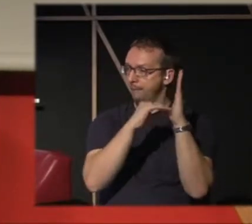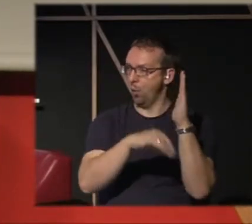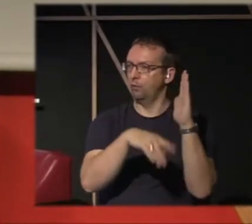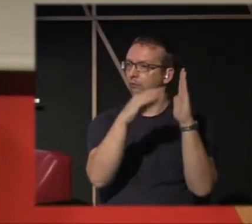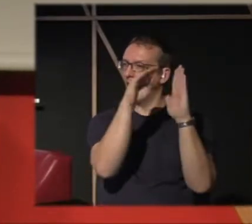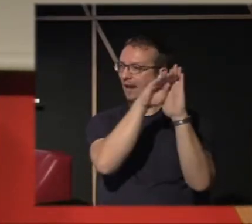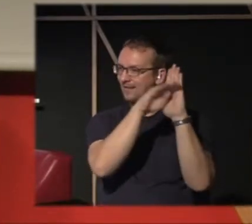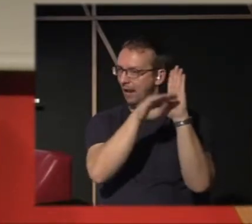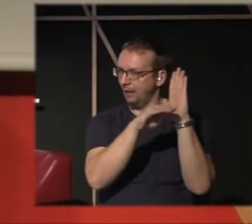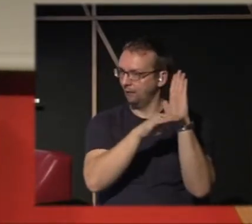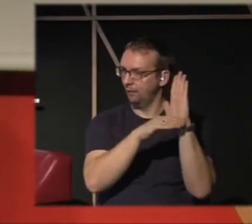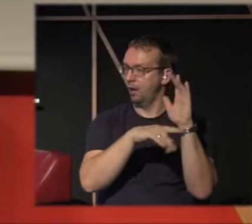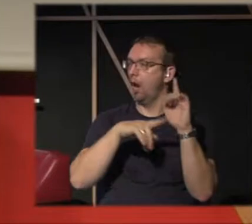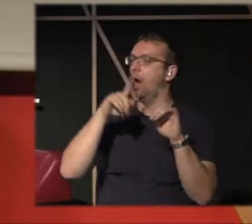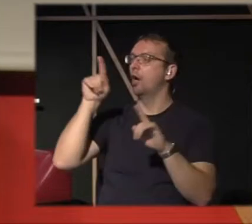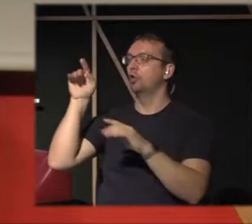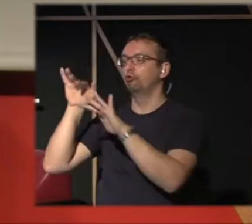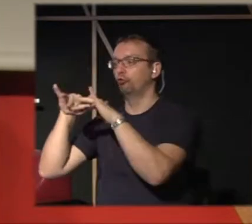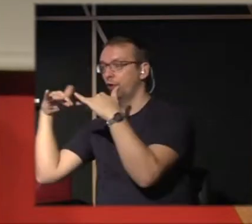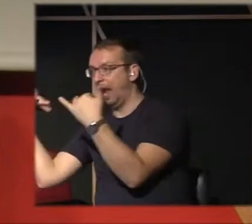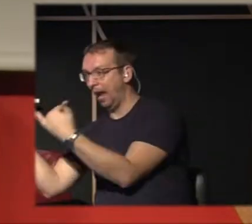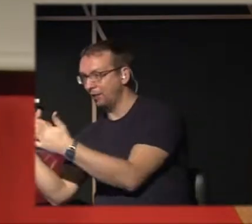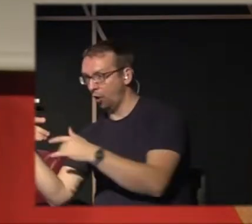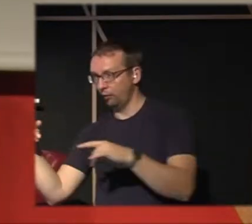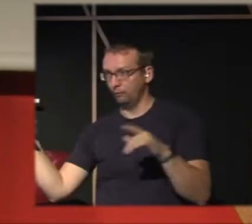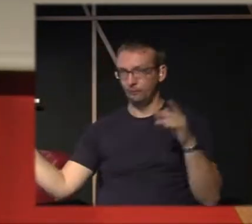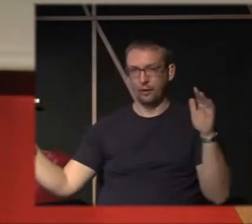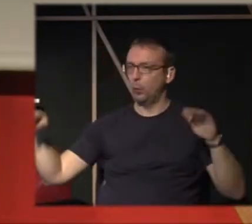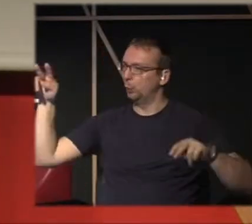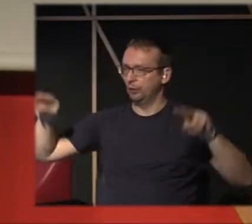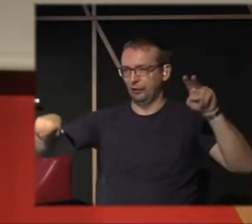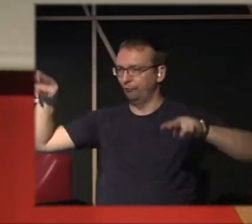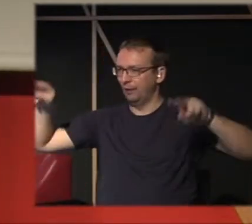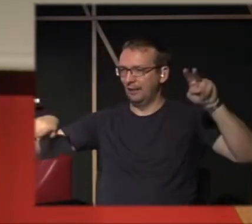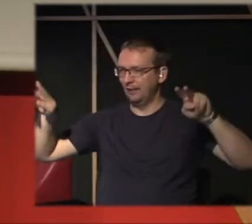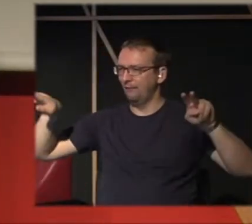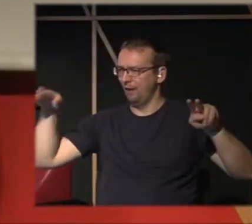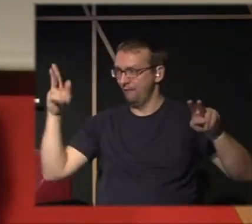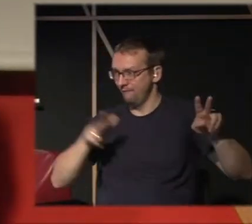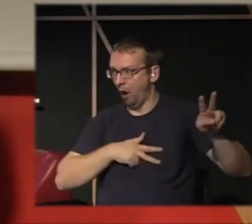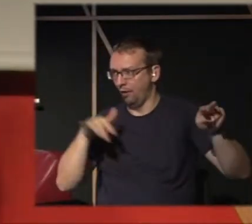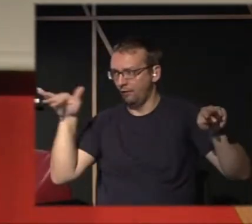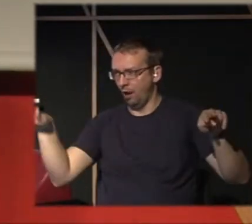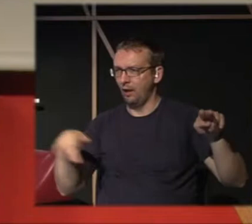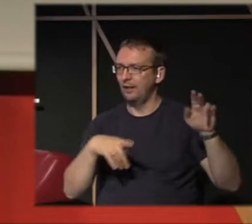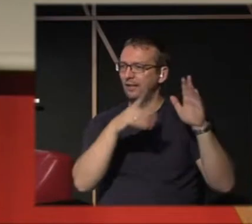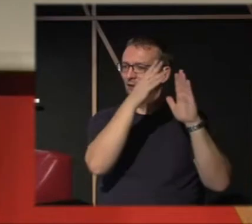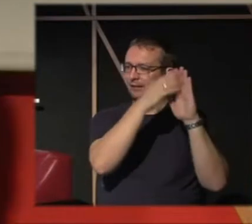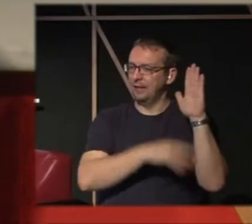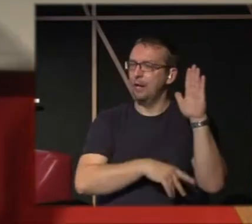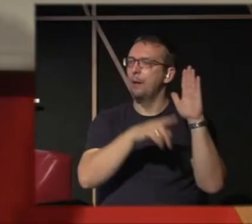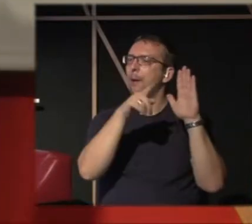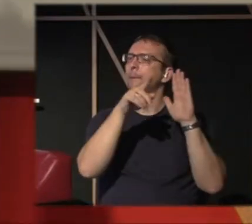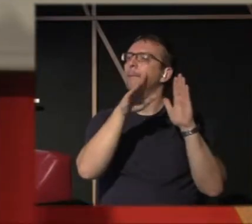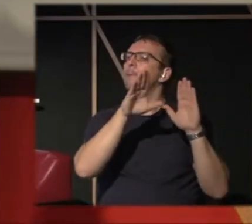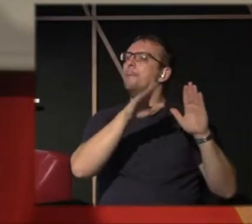have now set to the left minimum criteria with lower numbers,